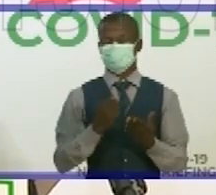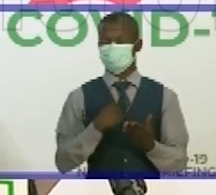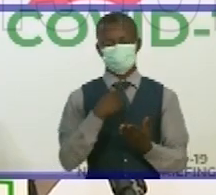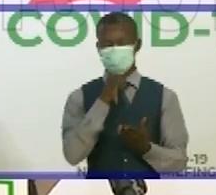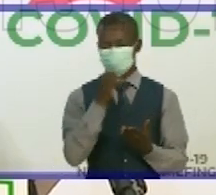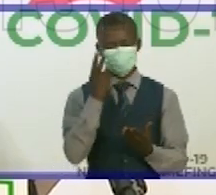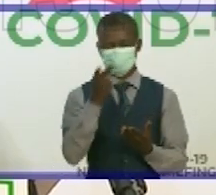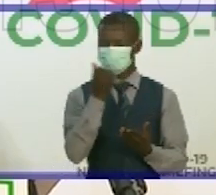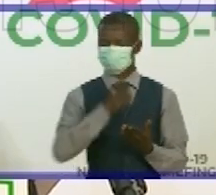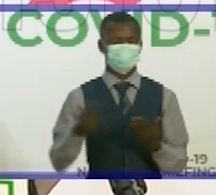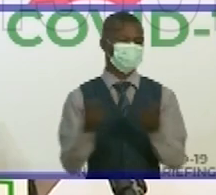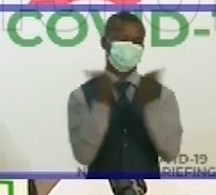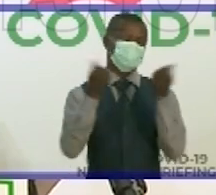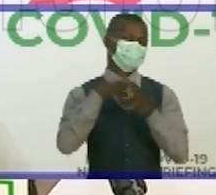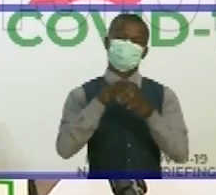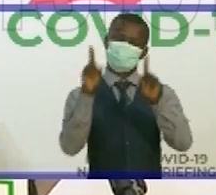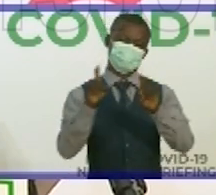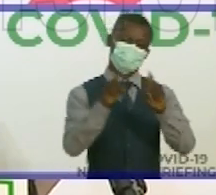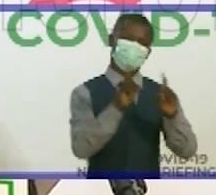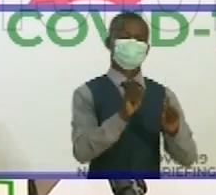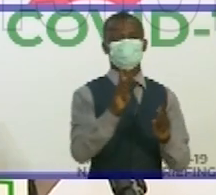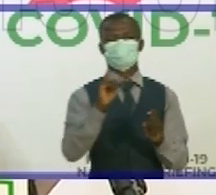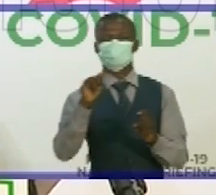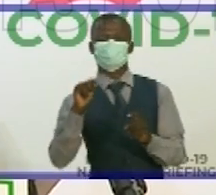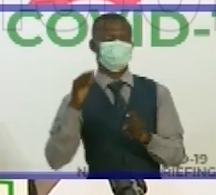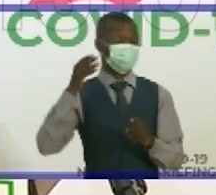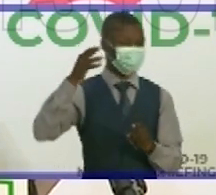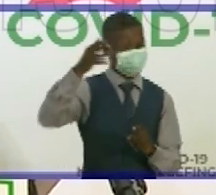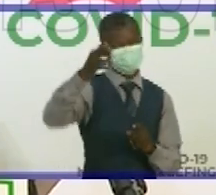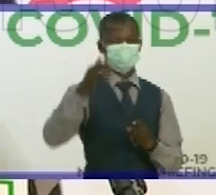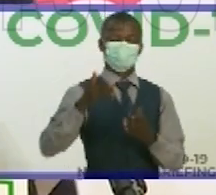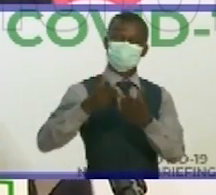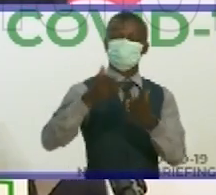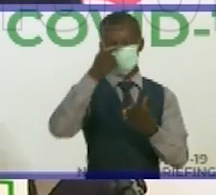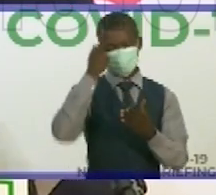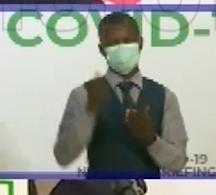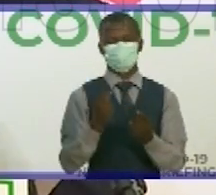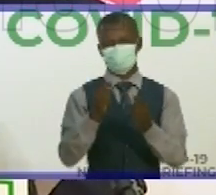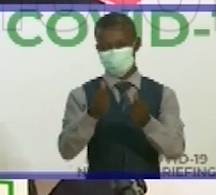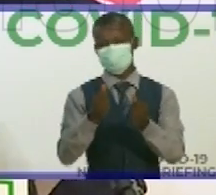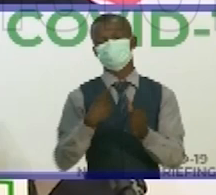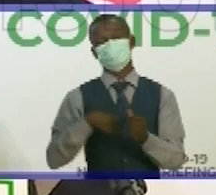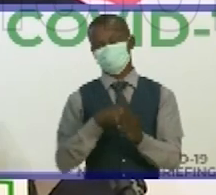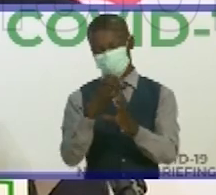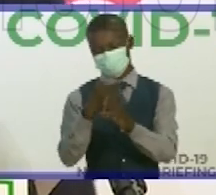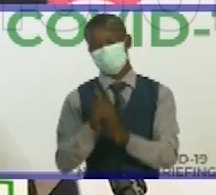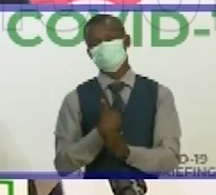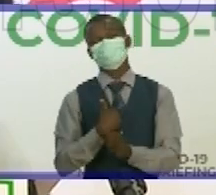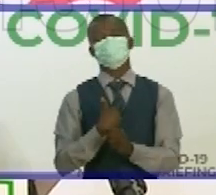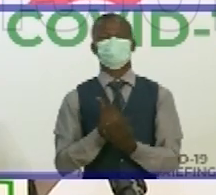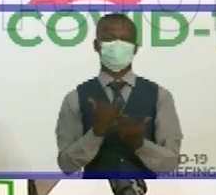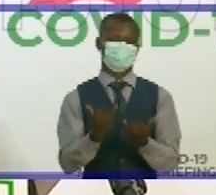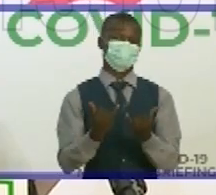in terms of test kits in the near future, because we're really ramping up a stockpile